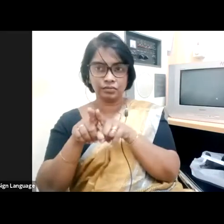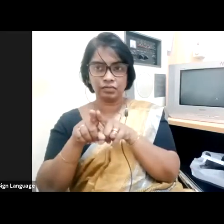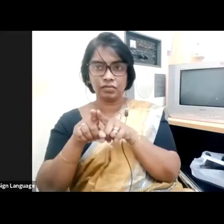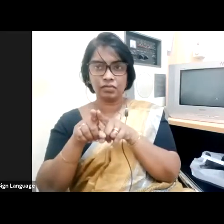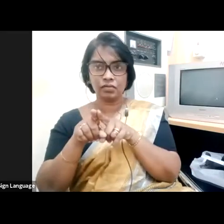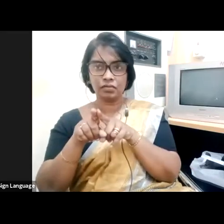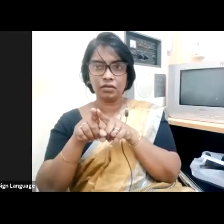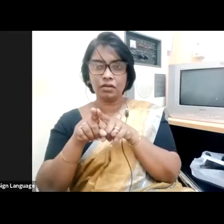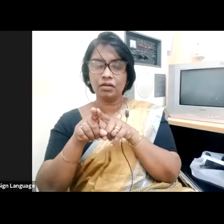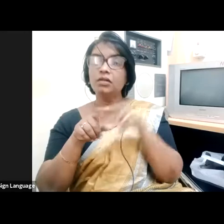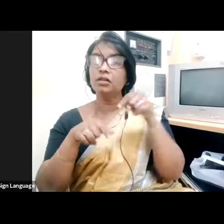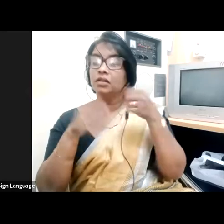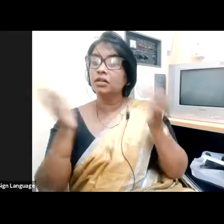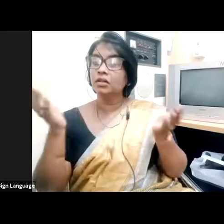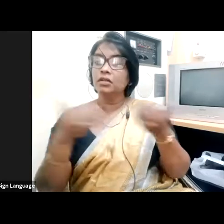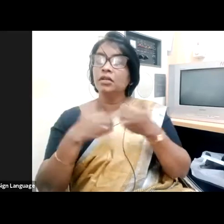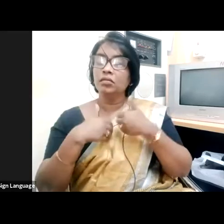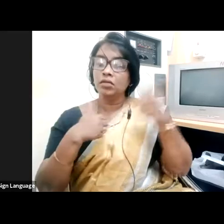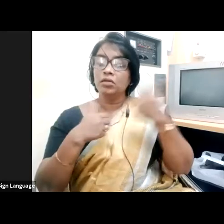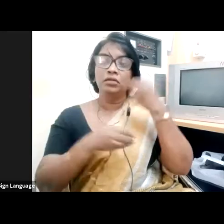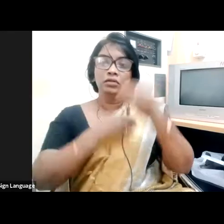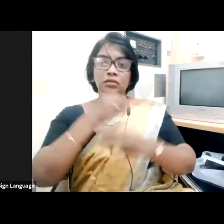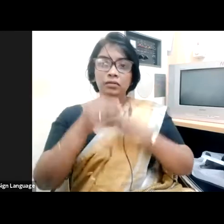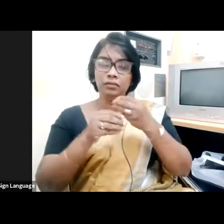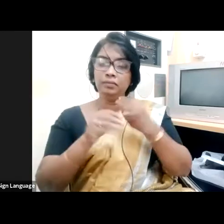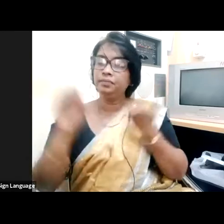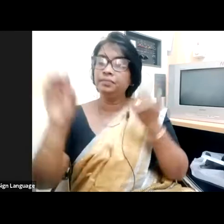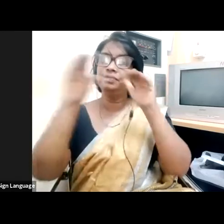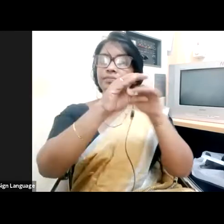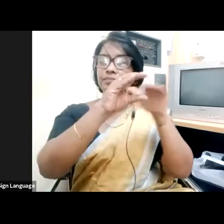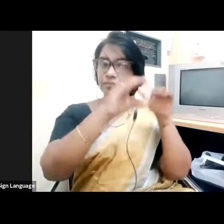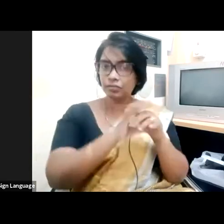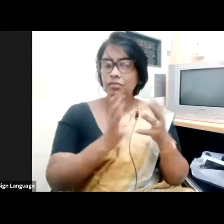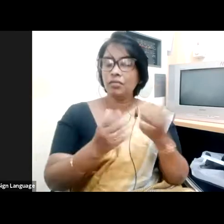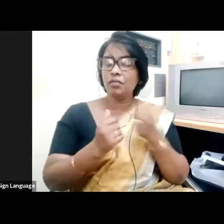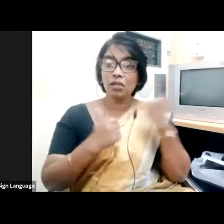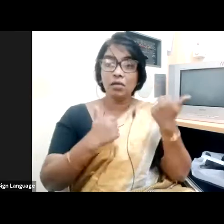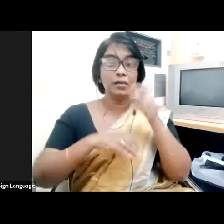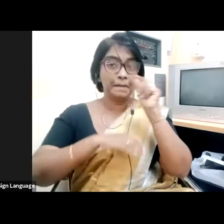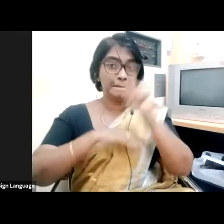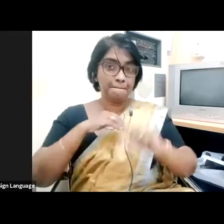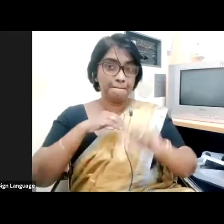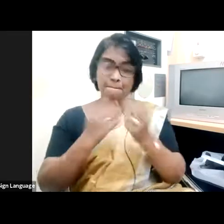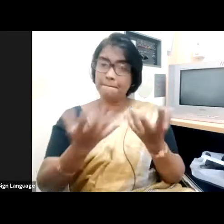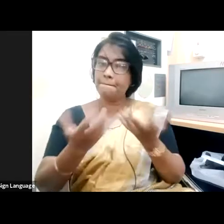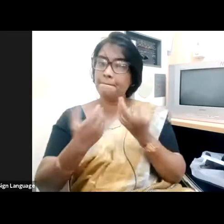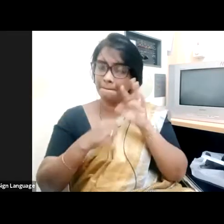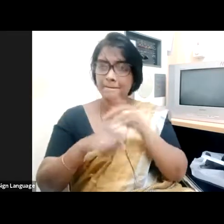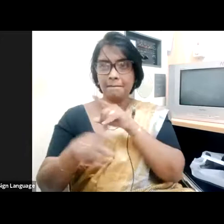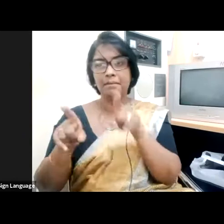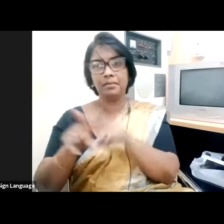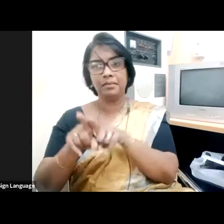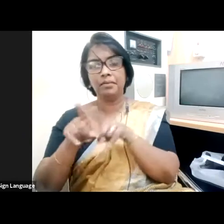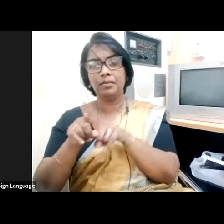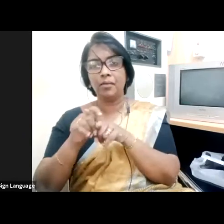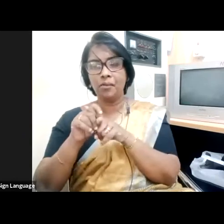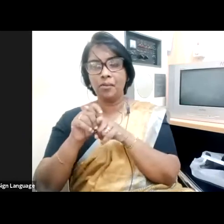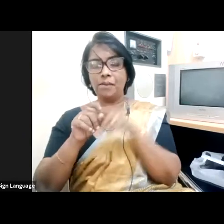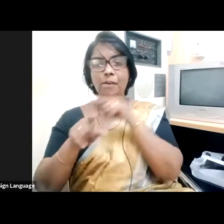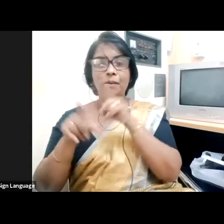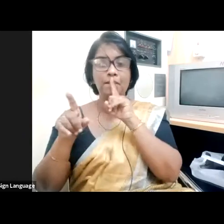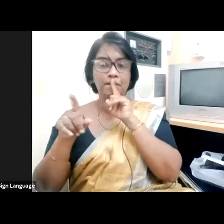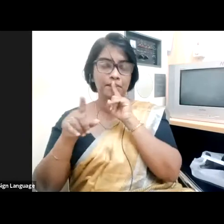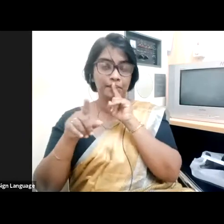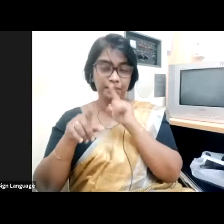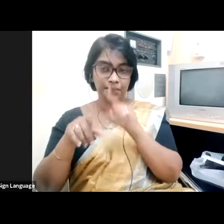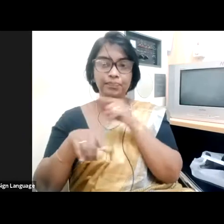human-centered design and design thinking can be applied. The technologies of the fourth industrial revolution, artificial